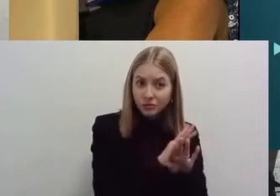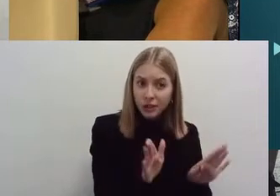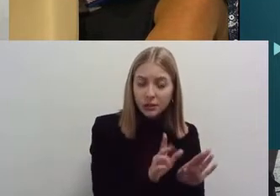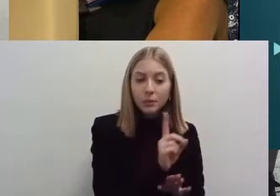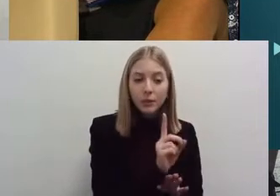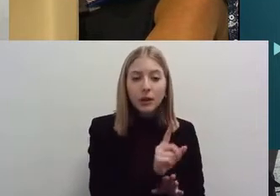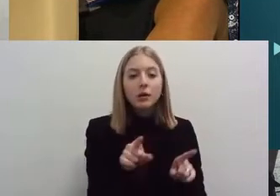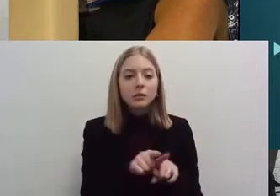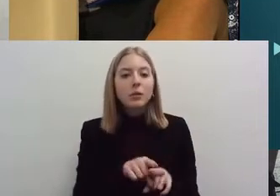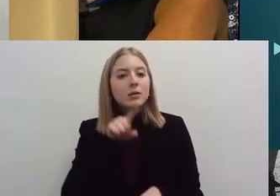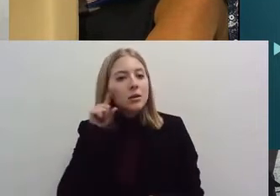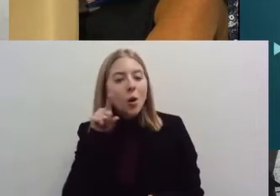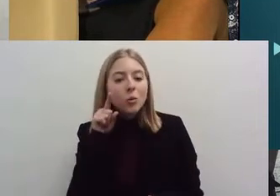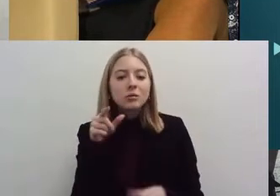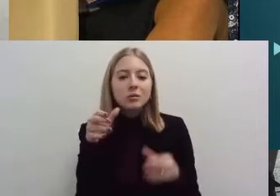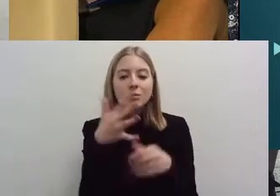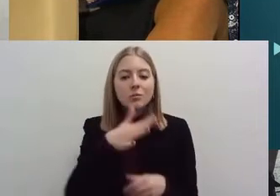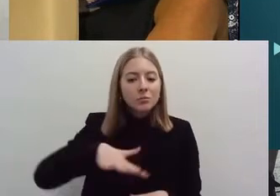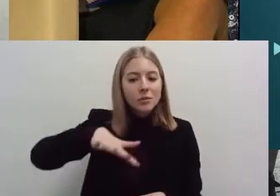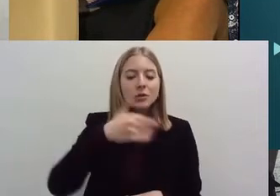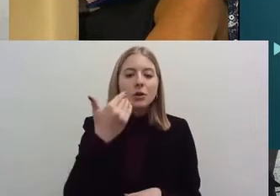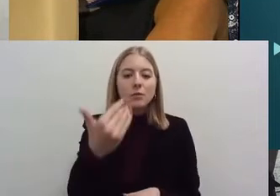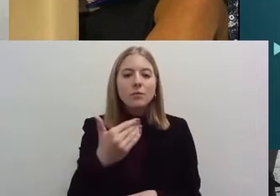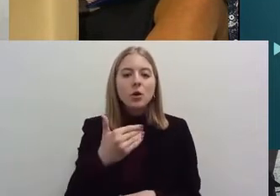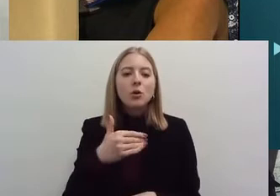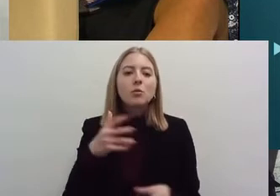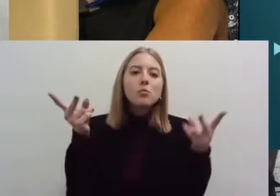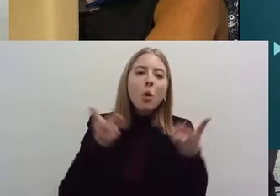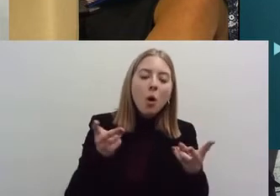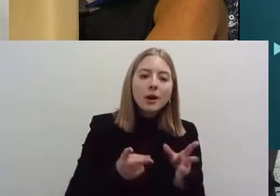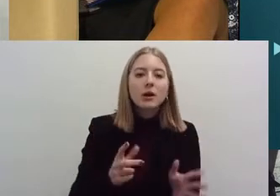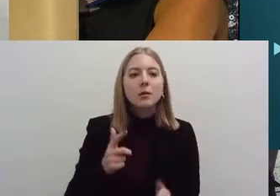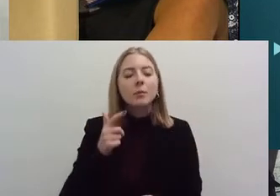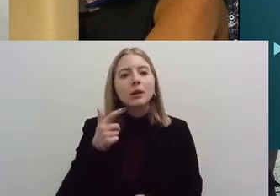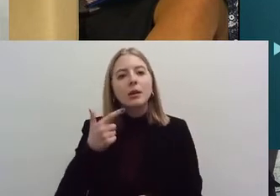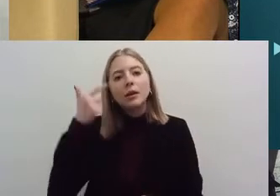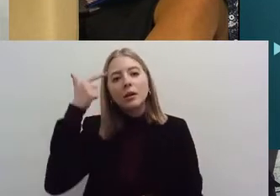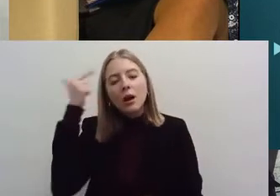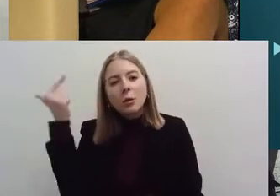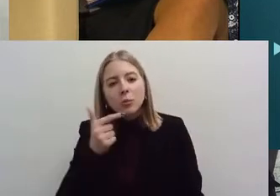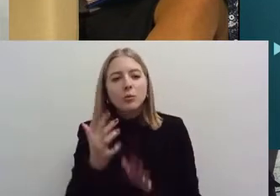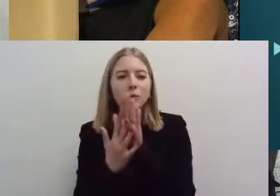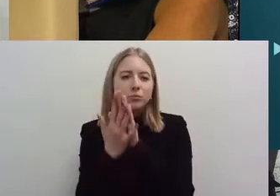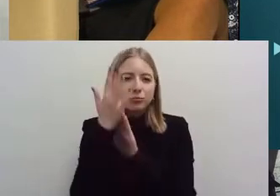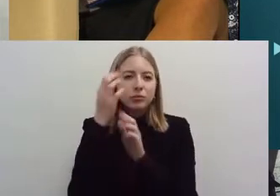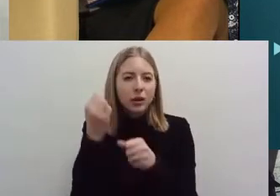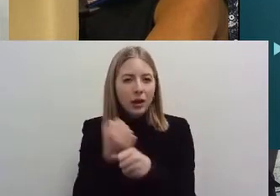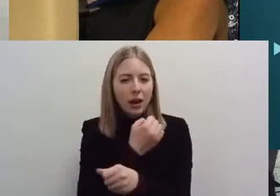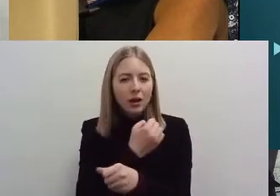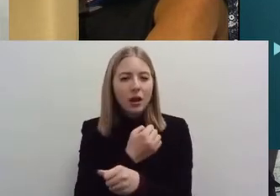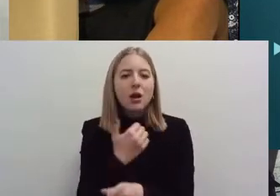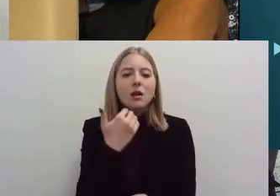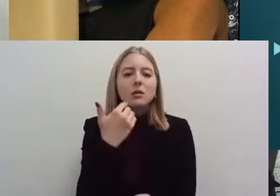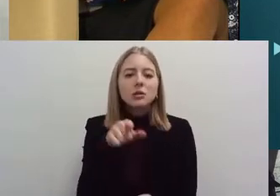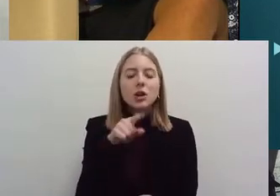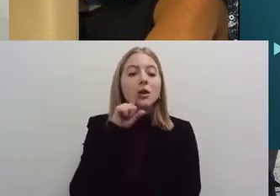is easier if you speak in one language. And there's during this all cooperation with